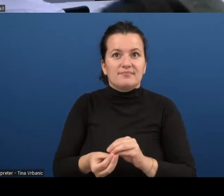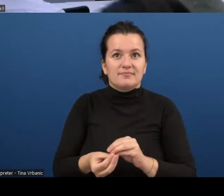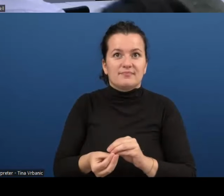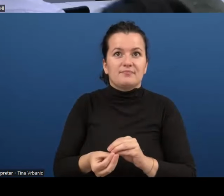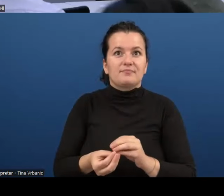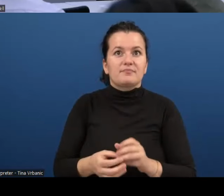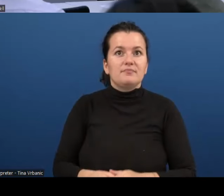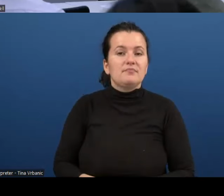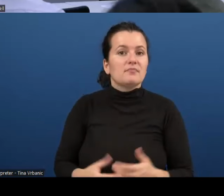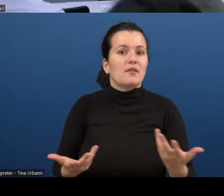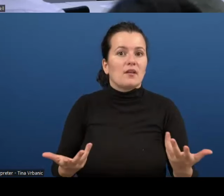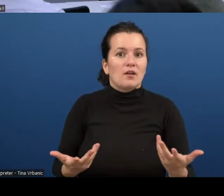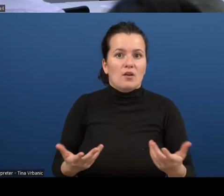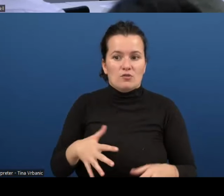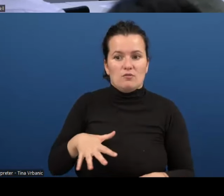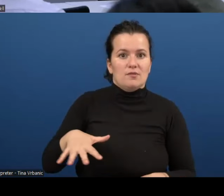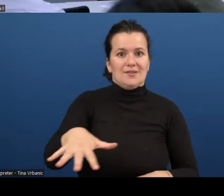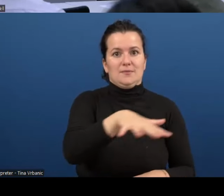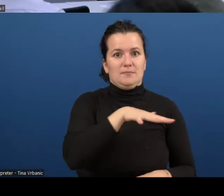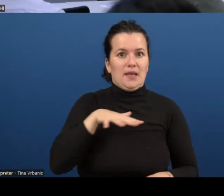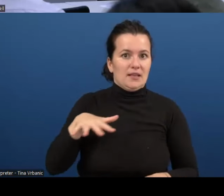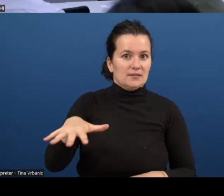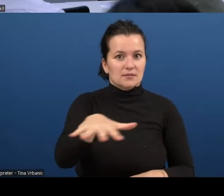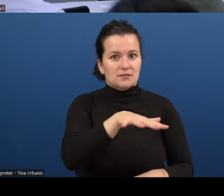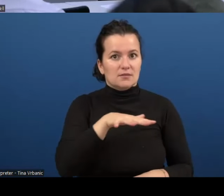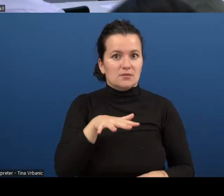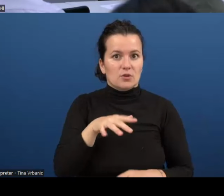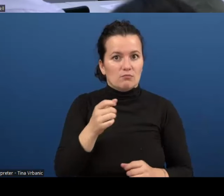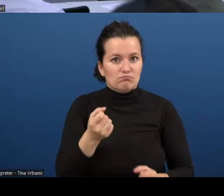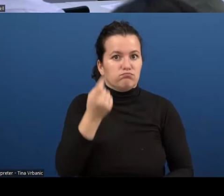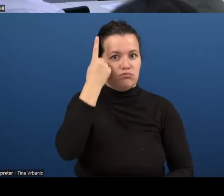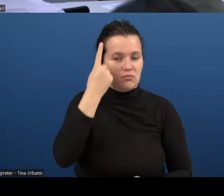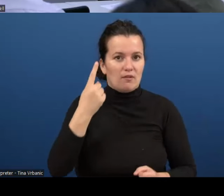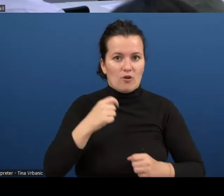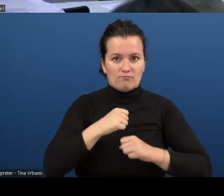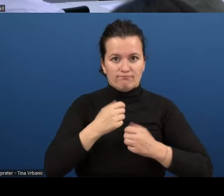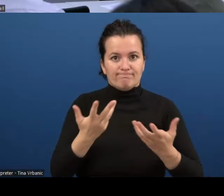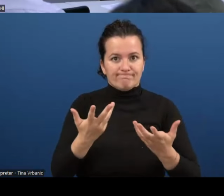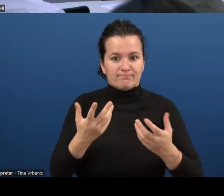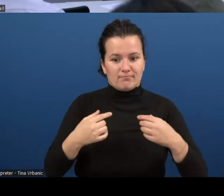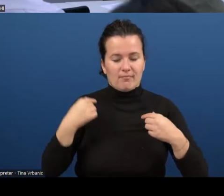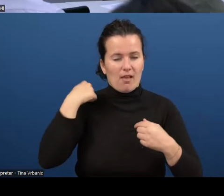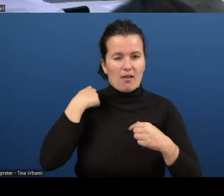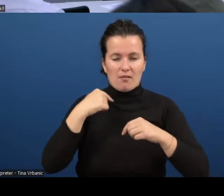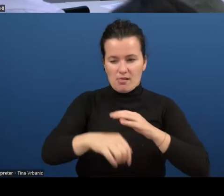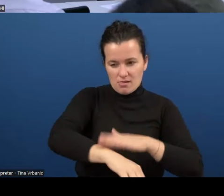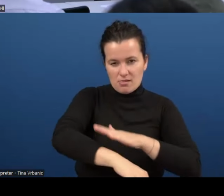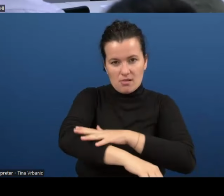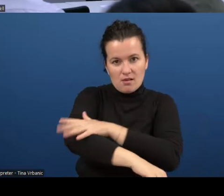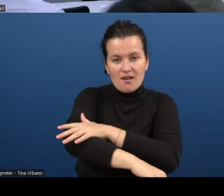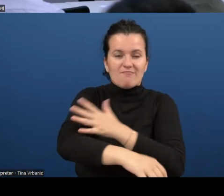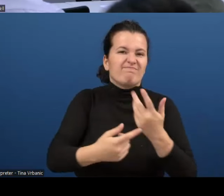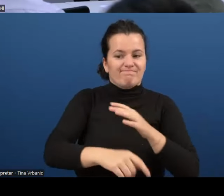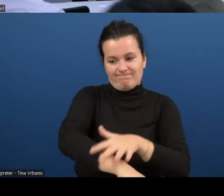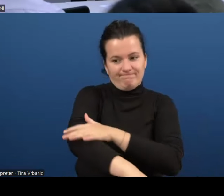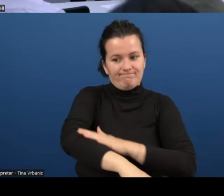talk, spatial resolution, I did not really show that. It varies strongly from place to place, but that's maybe